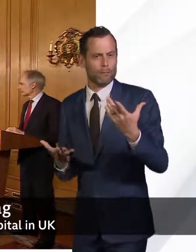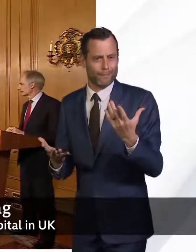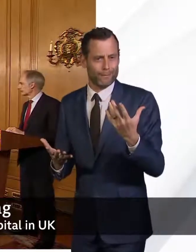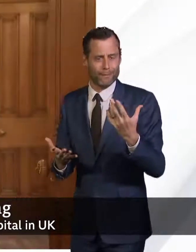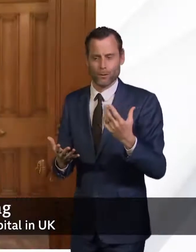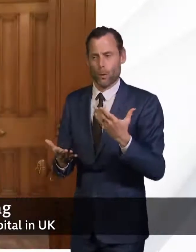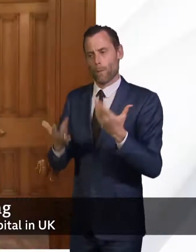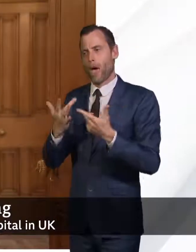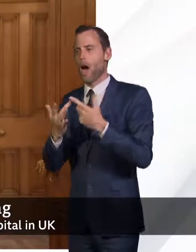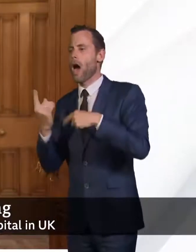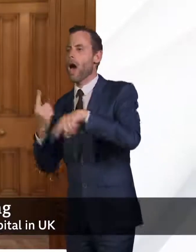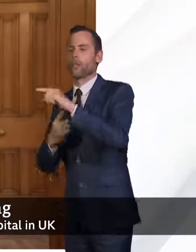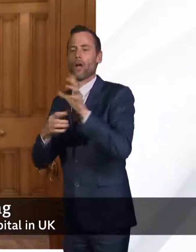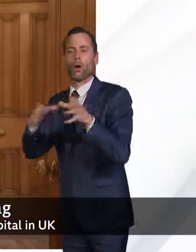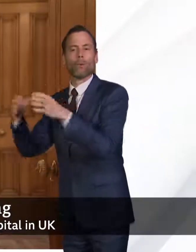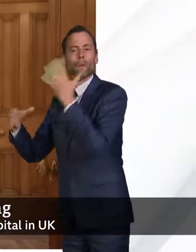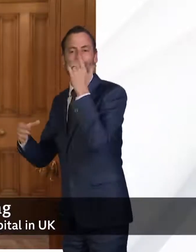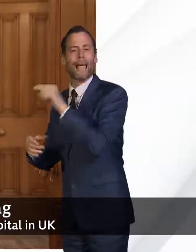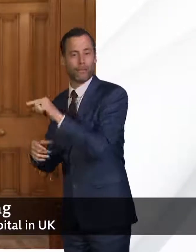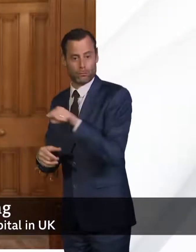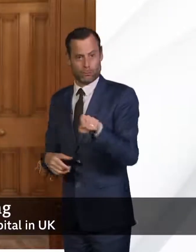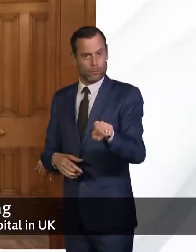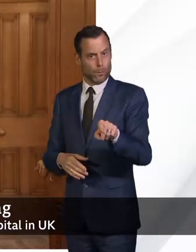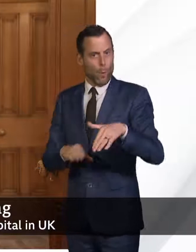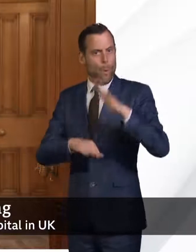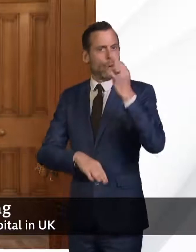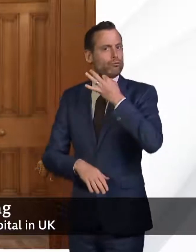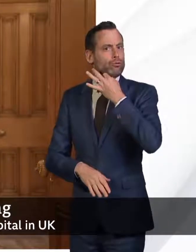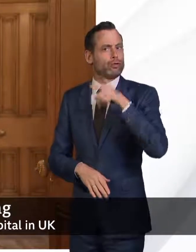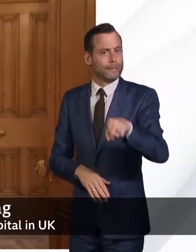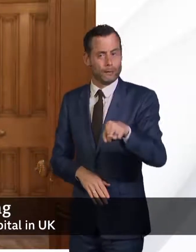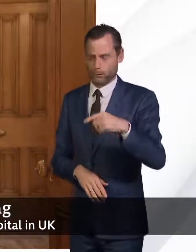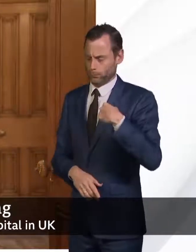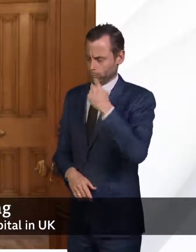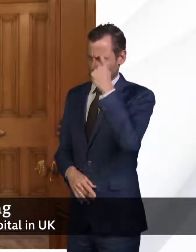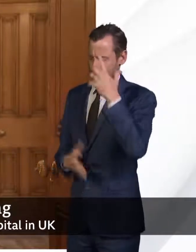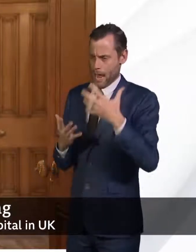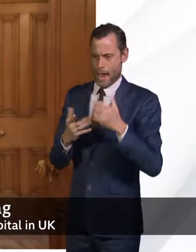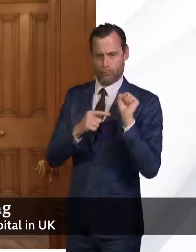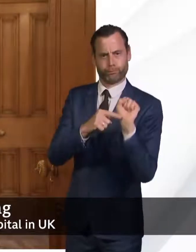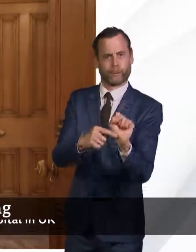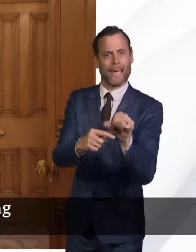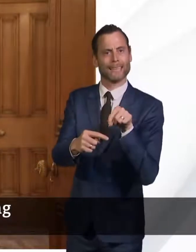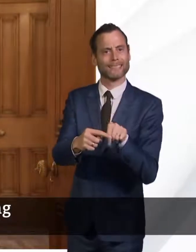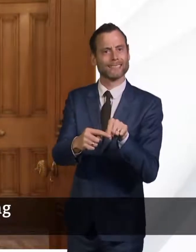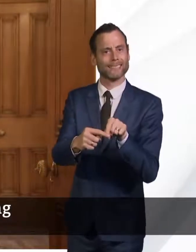rest of the population. So it's been a focus from the start. We've strengthened the rules around